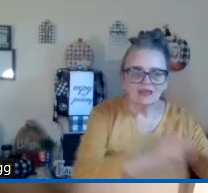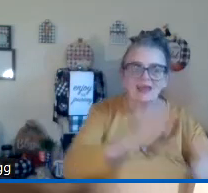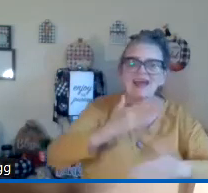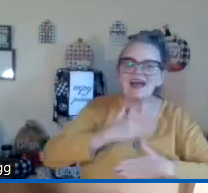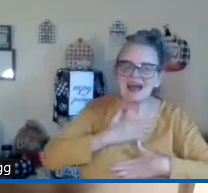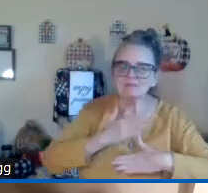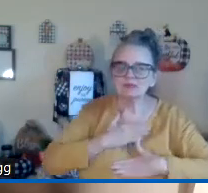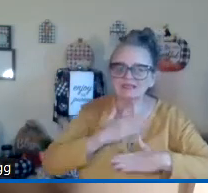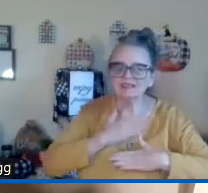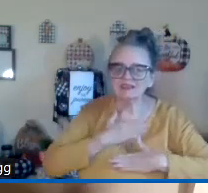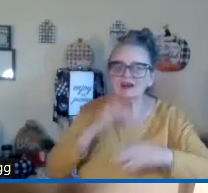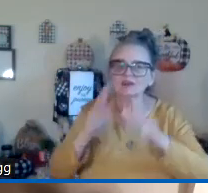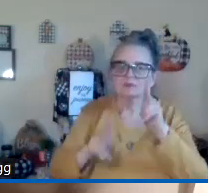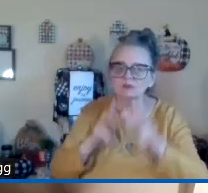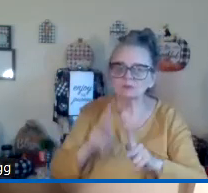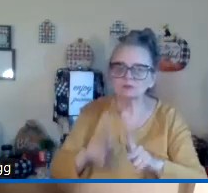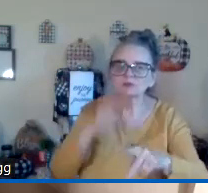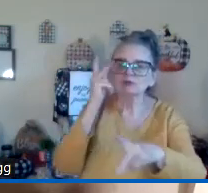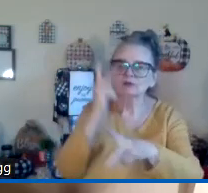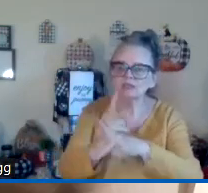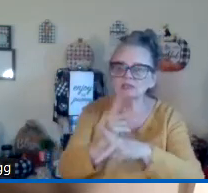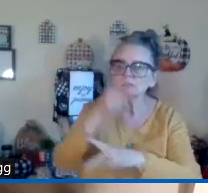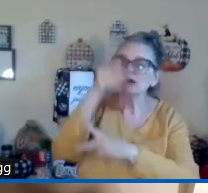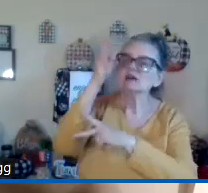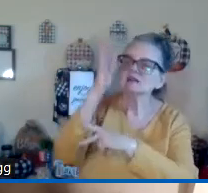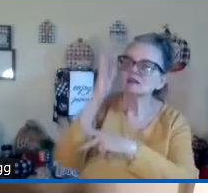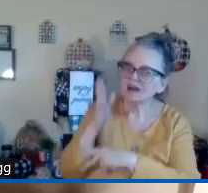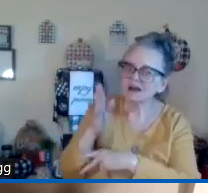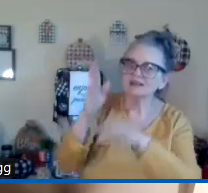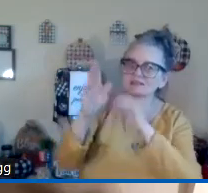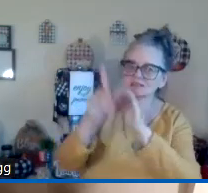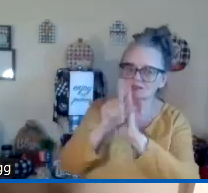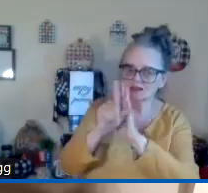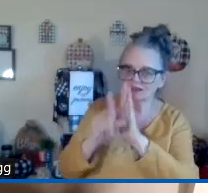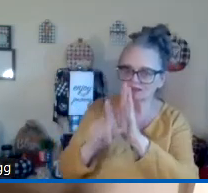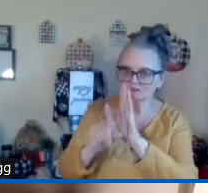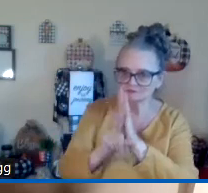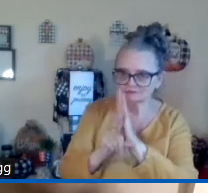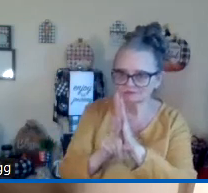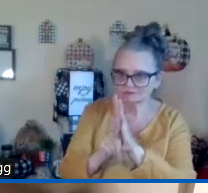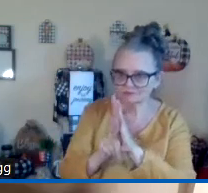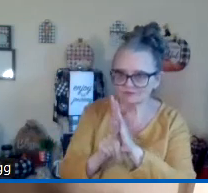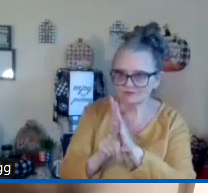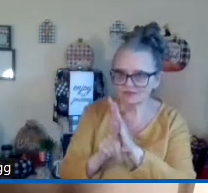but if it's not watered or fertilizer